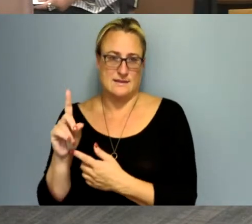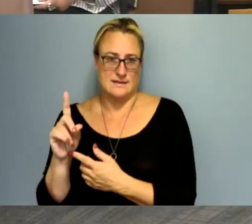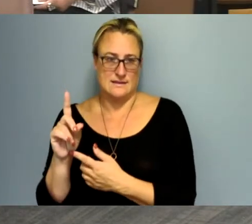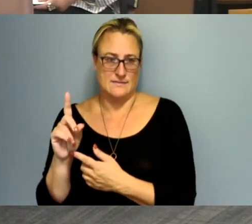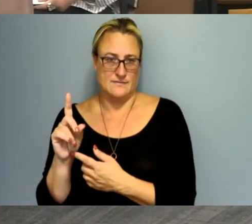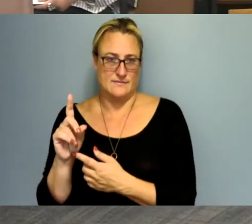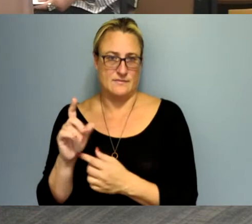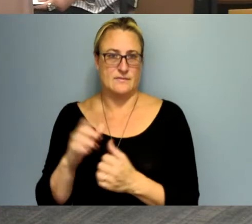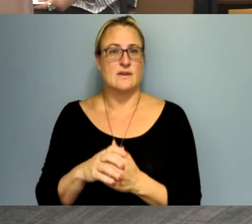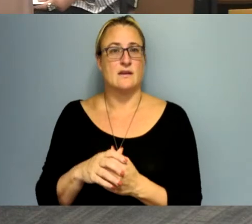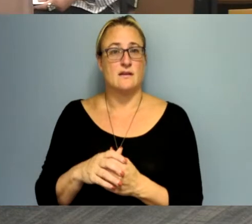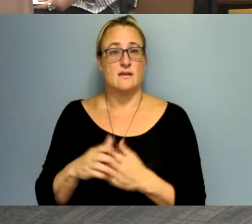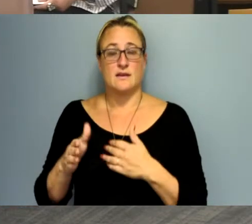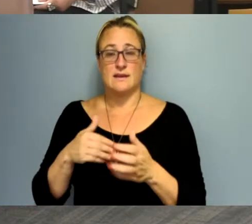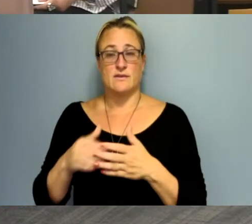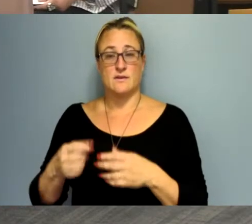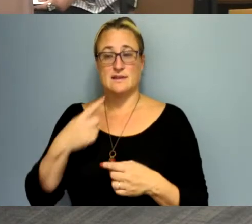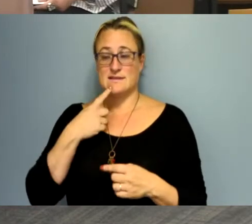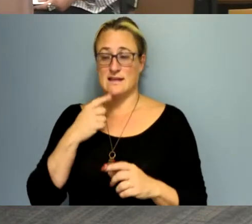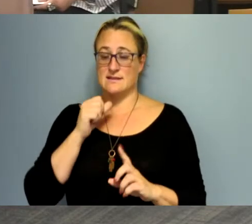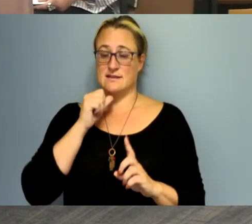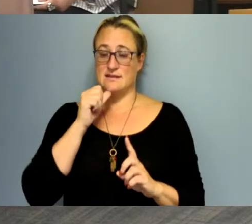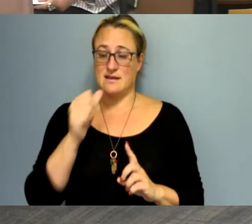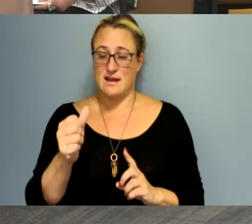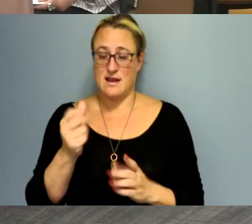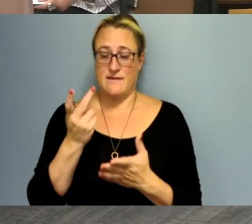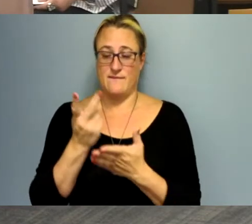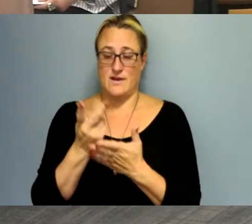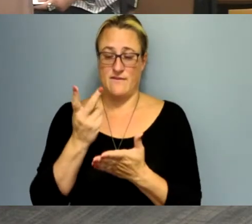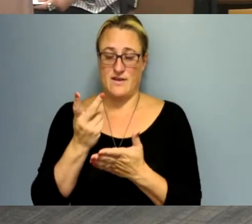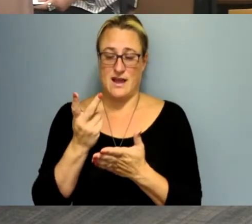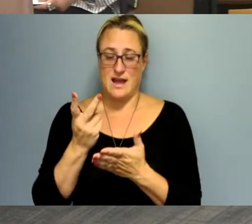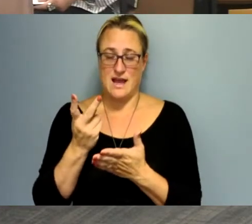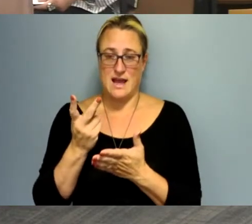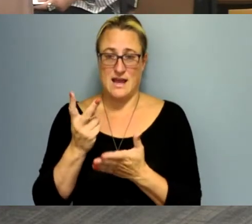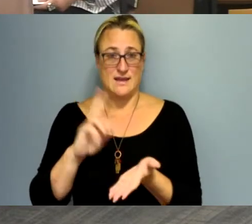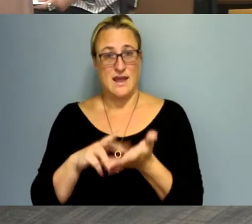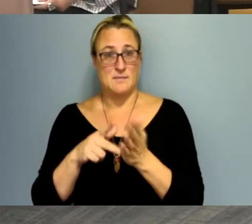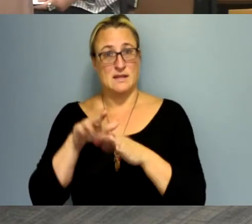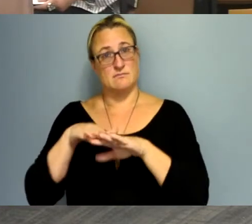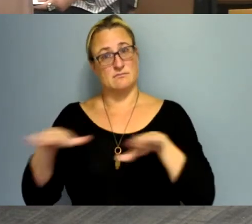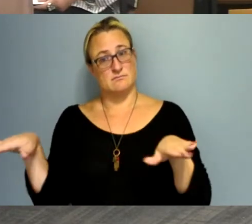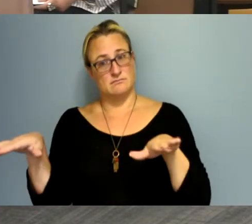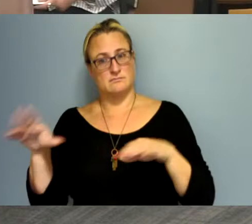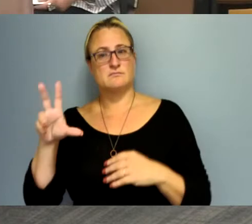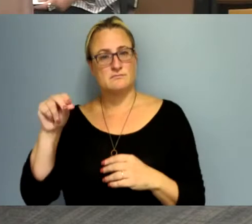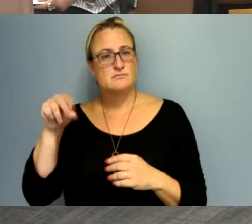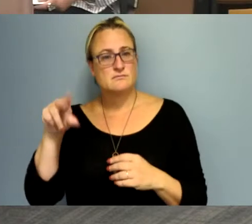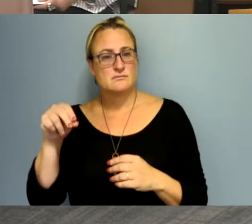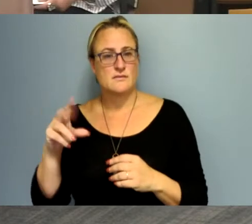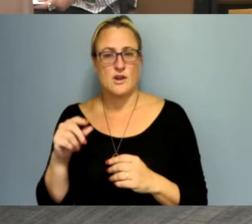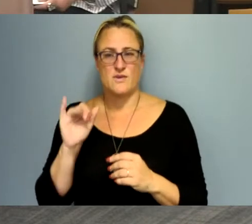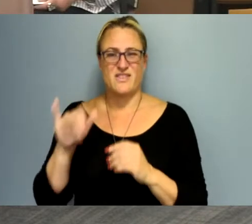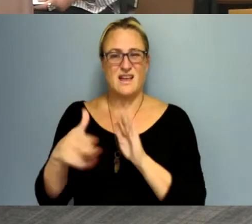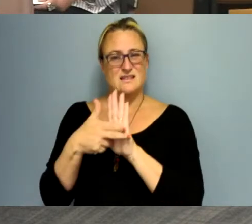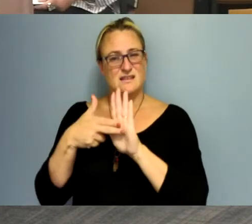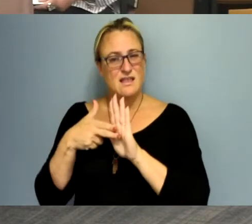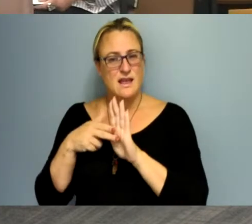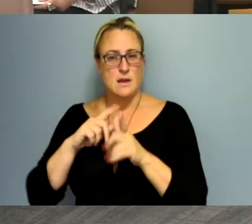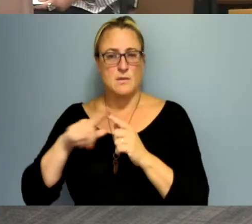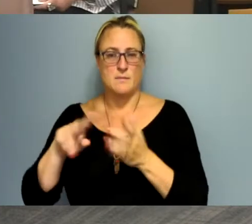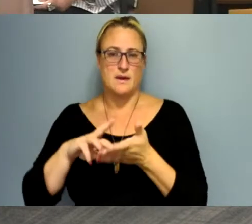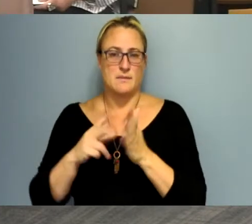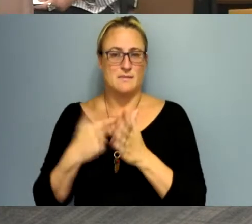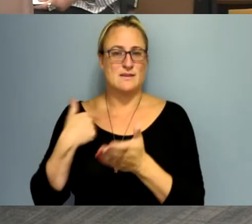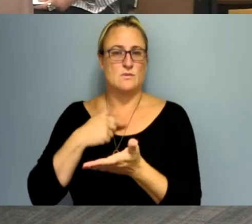says not verified, it's a little bit of a misnomer of how it's labeled on the Department of State's website.